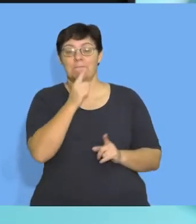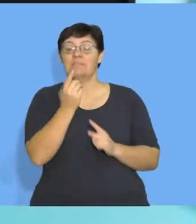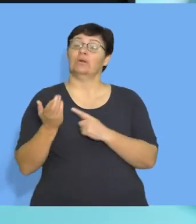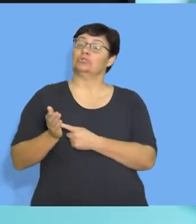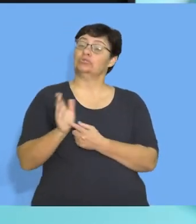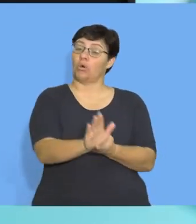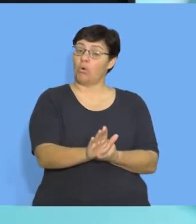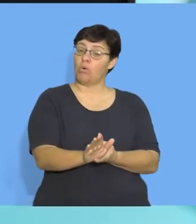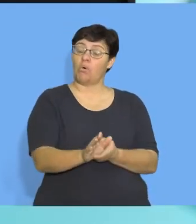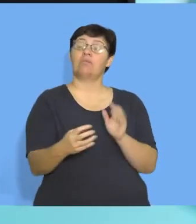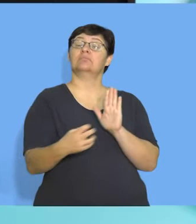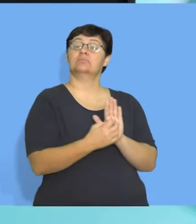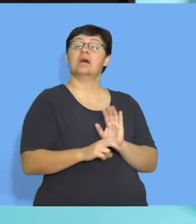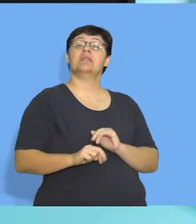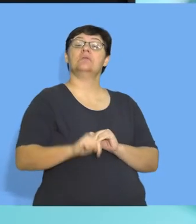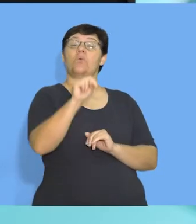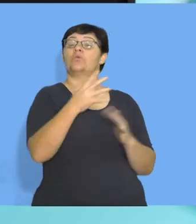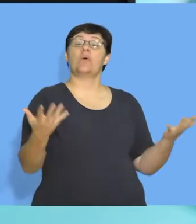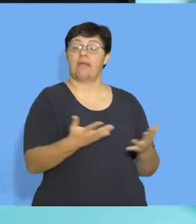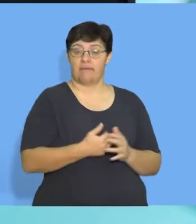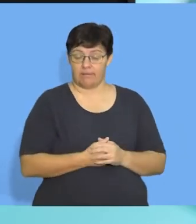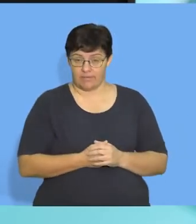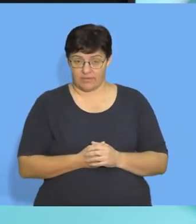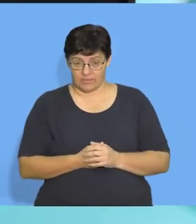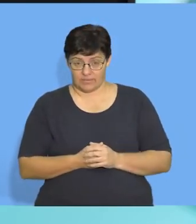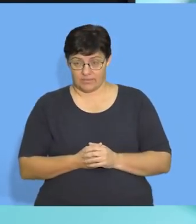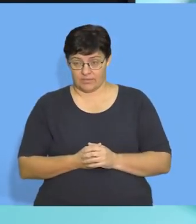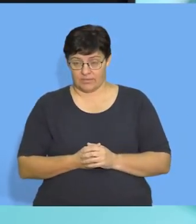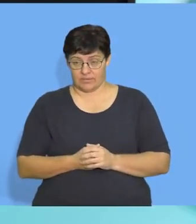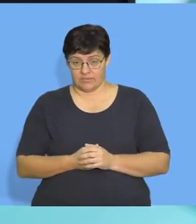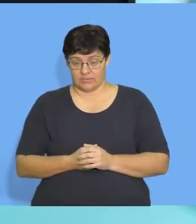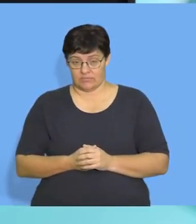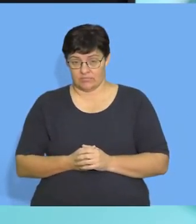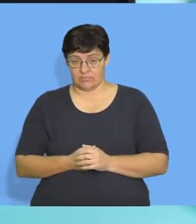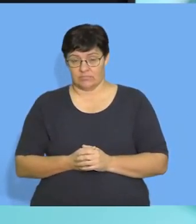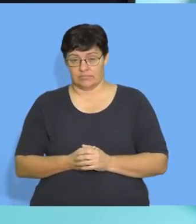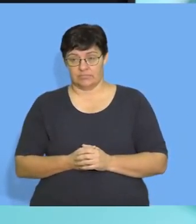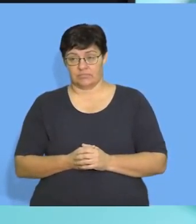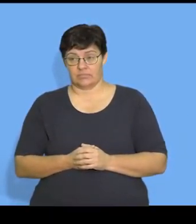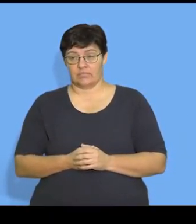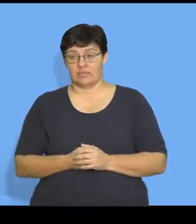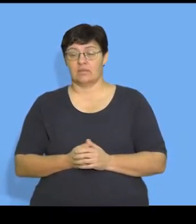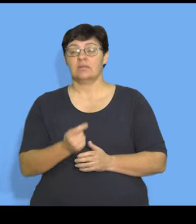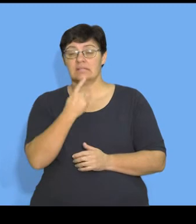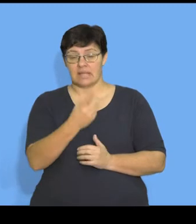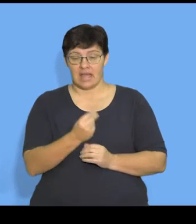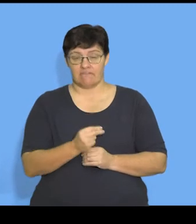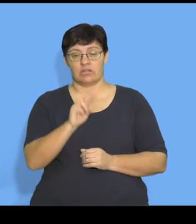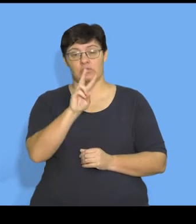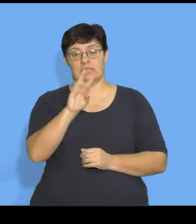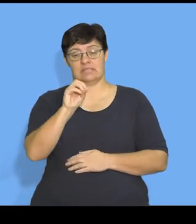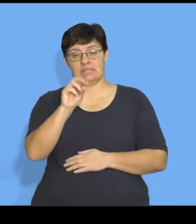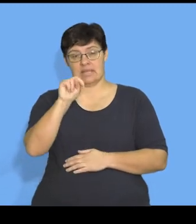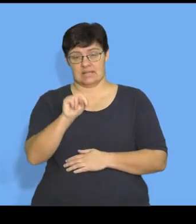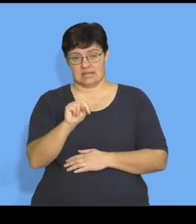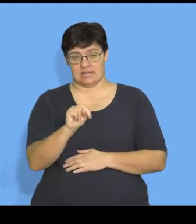on my diagram where is east. Well, where is north? North is up. Then they said we've got 20 newtons. If I'm